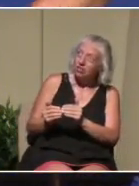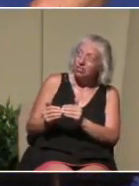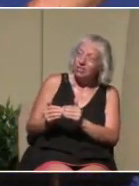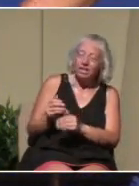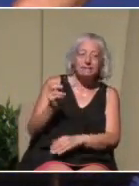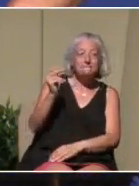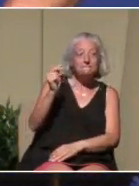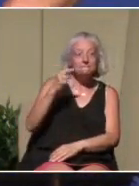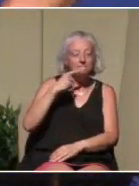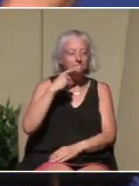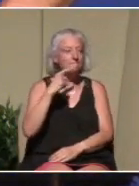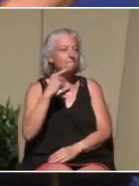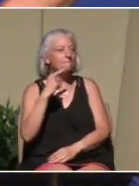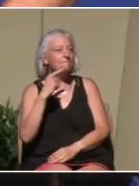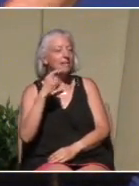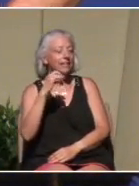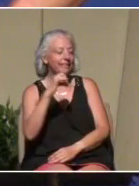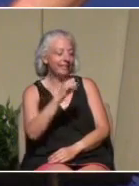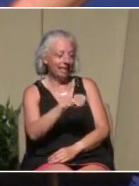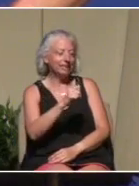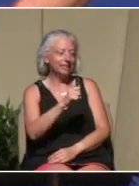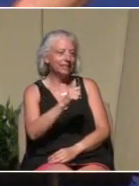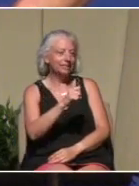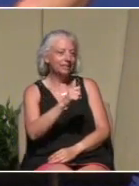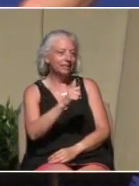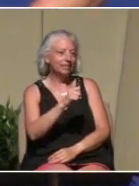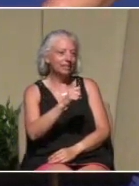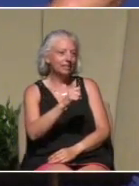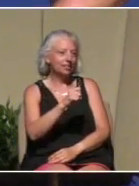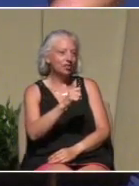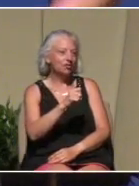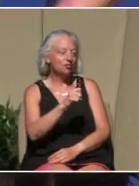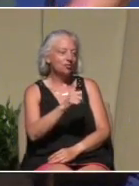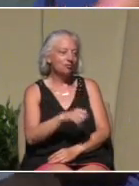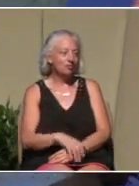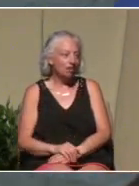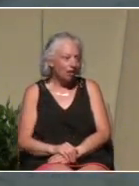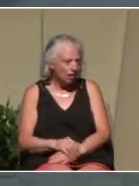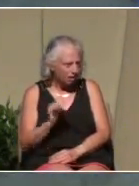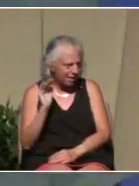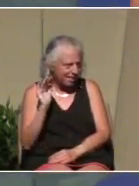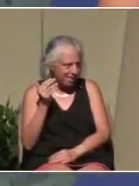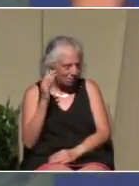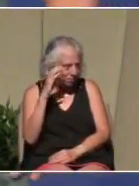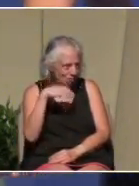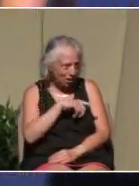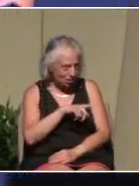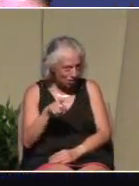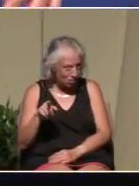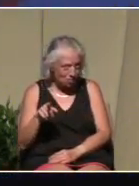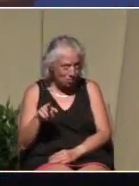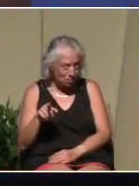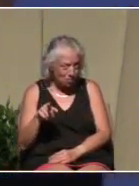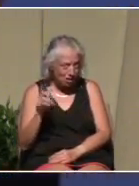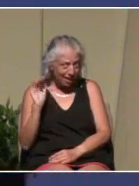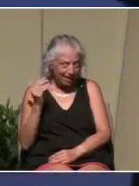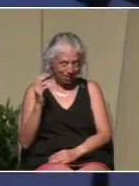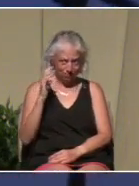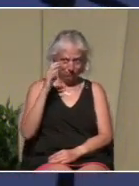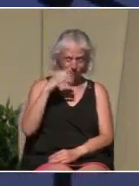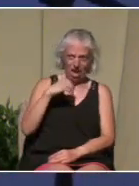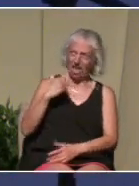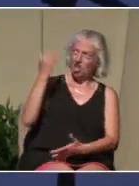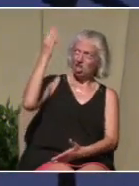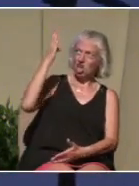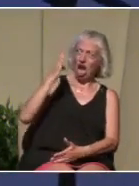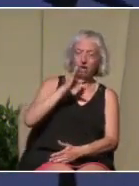And instantly the word came, "Yes." Now, does that seem strange to you in any way? Does it seem strange to you that God would